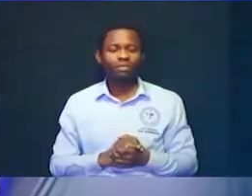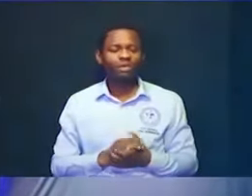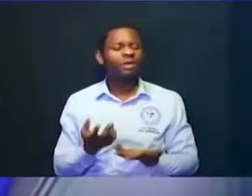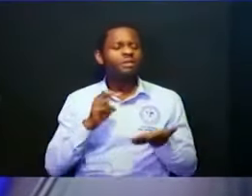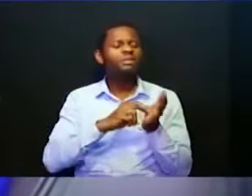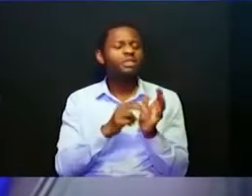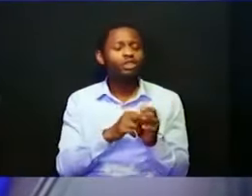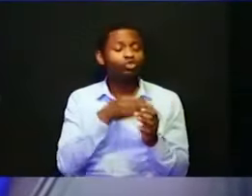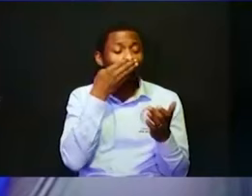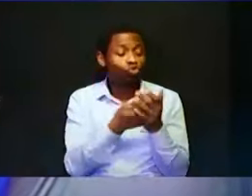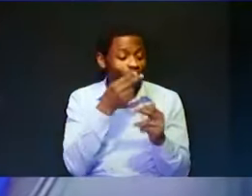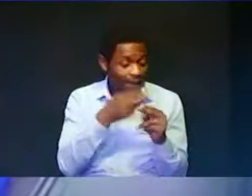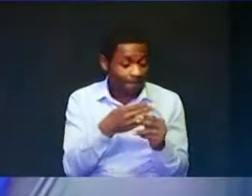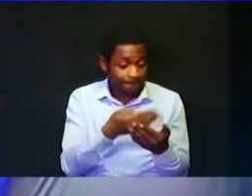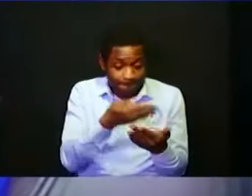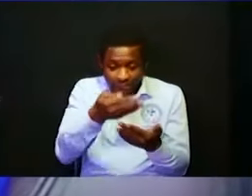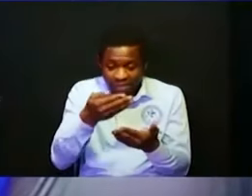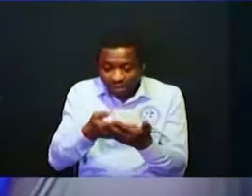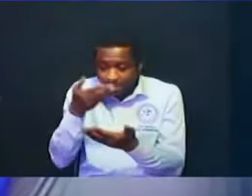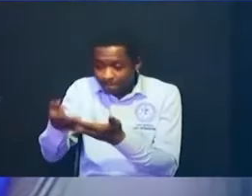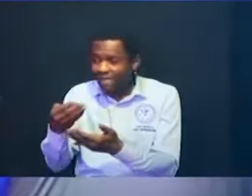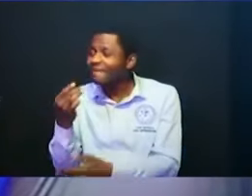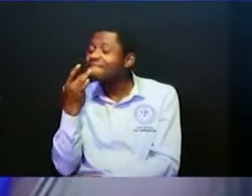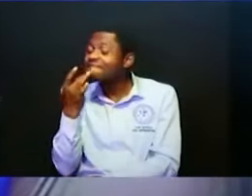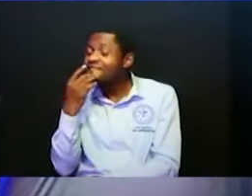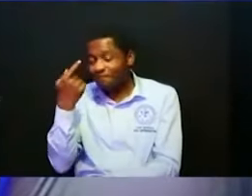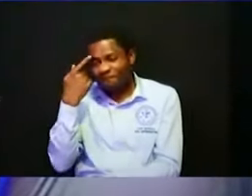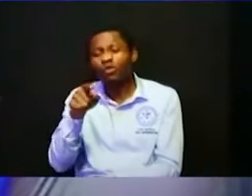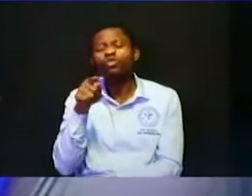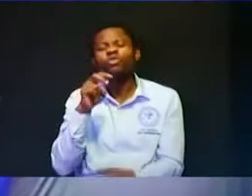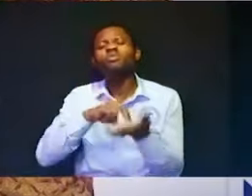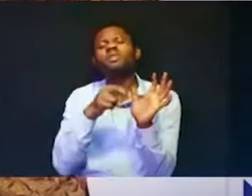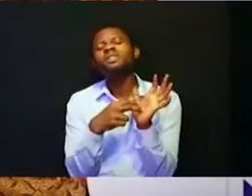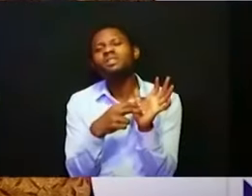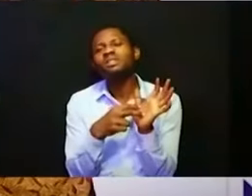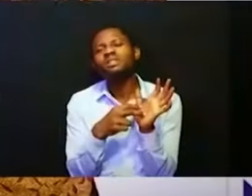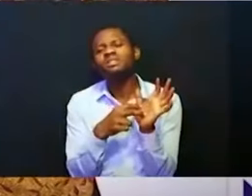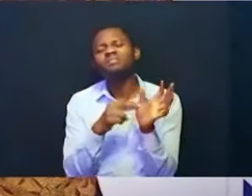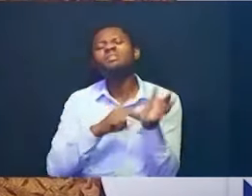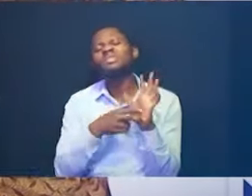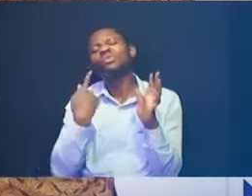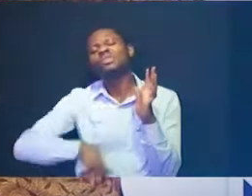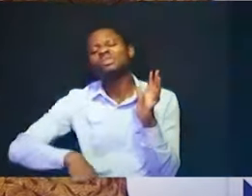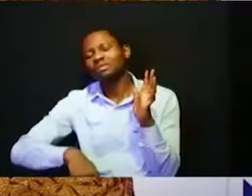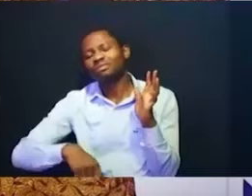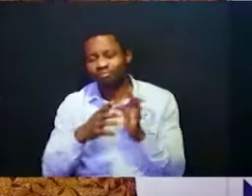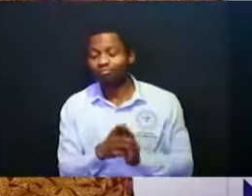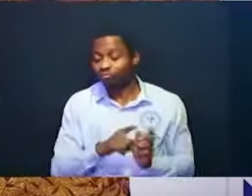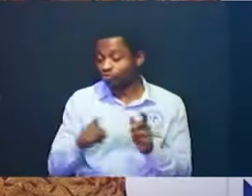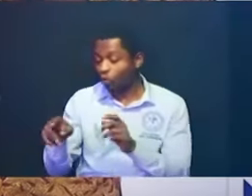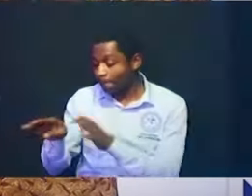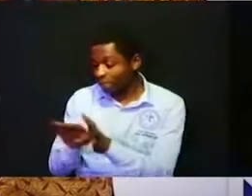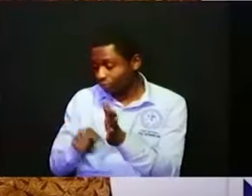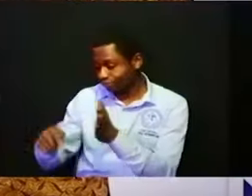favors, This is what I mean. Let's go to